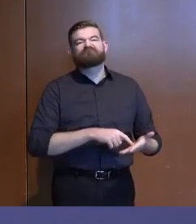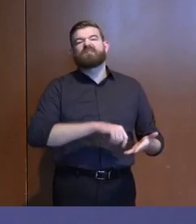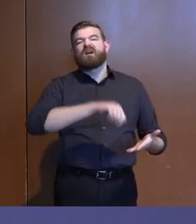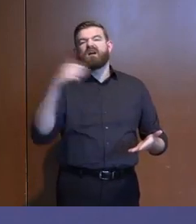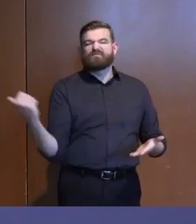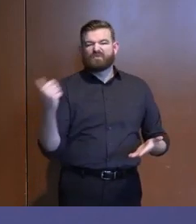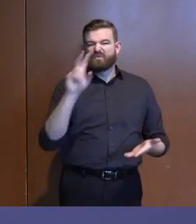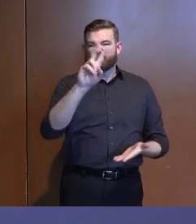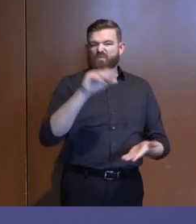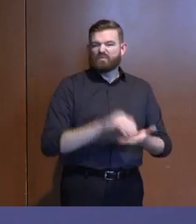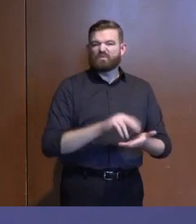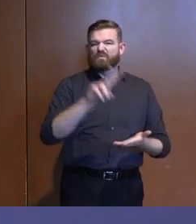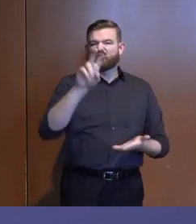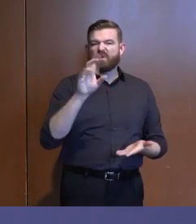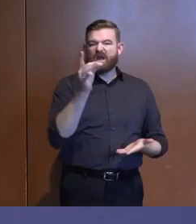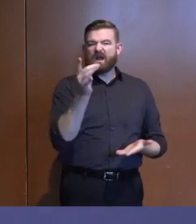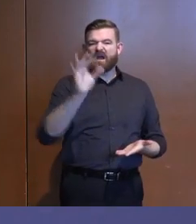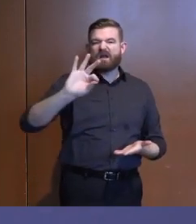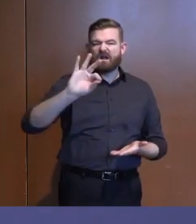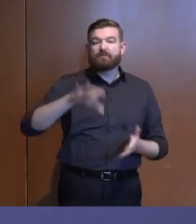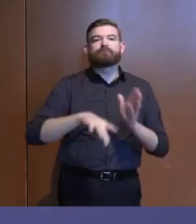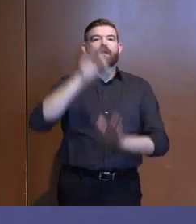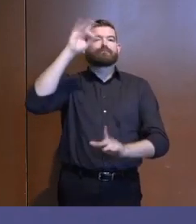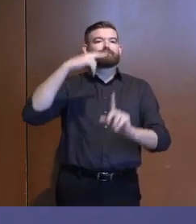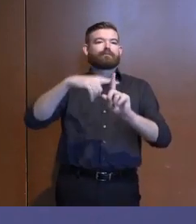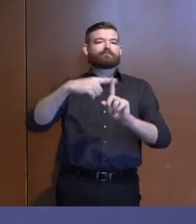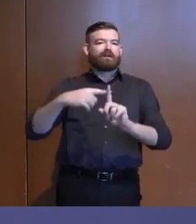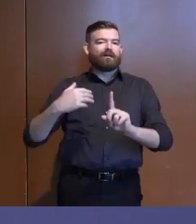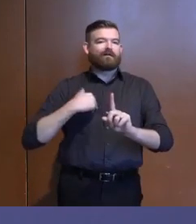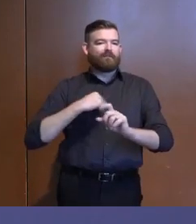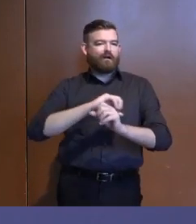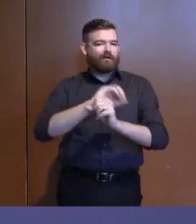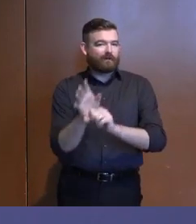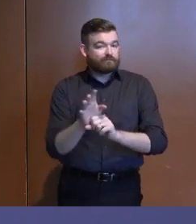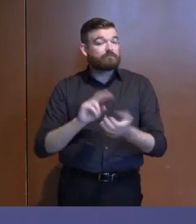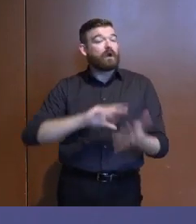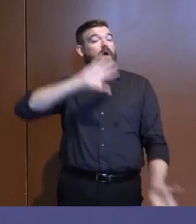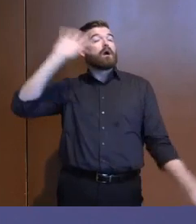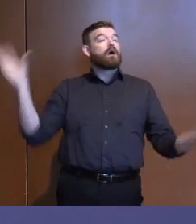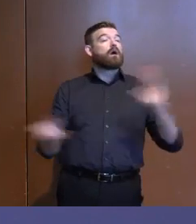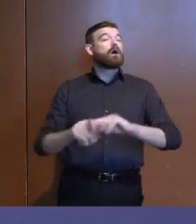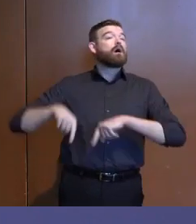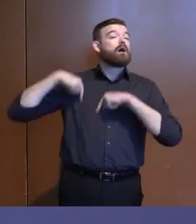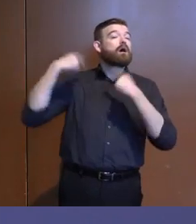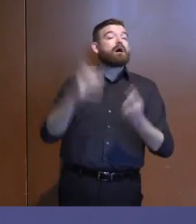2,289 positive test results, bringing the statewide total to